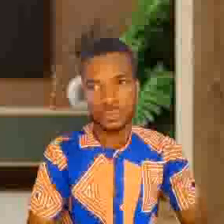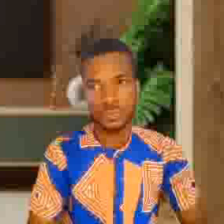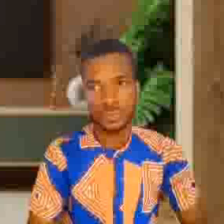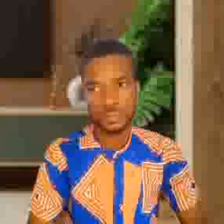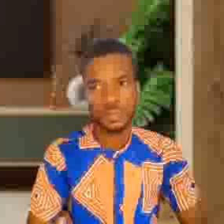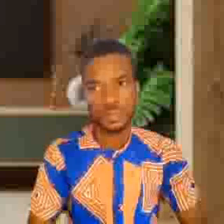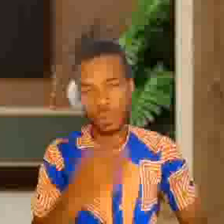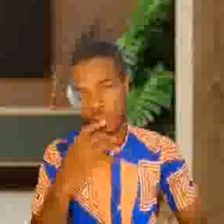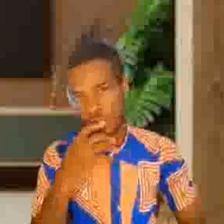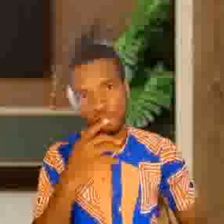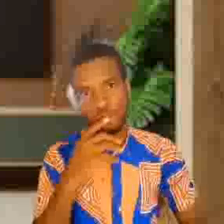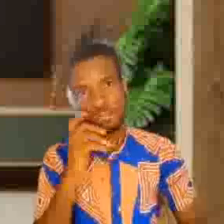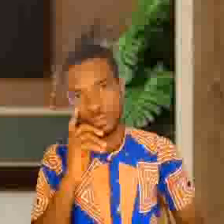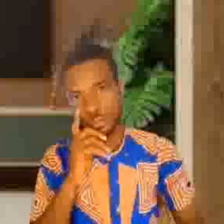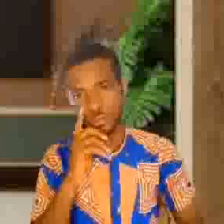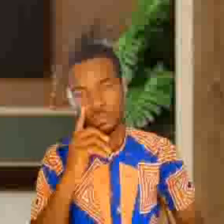So I told him that